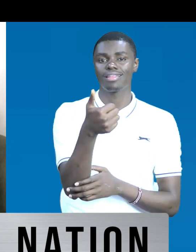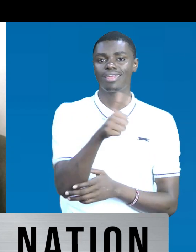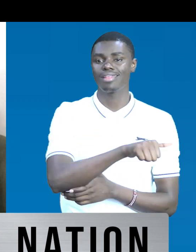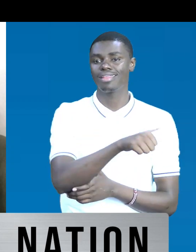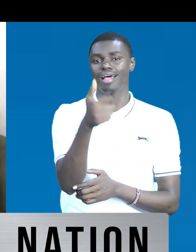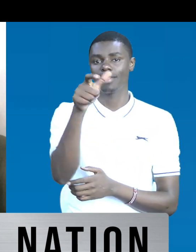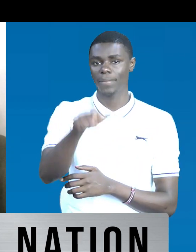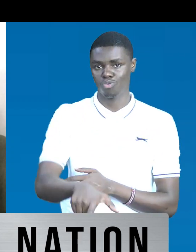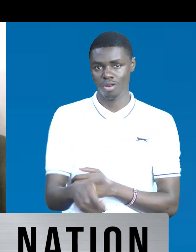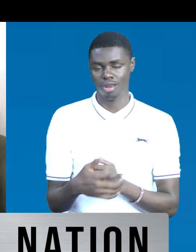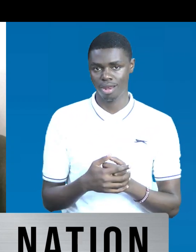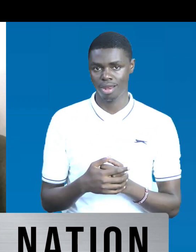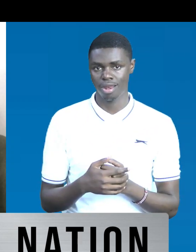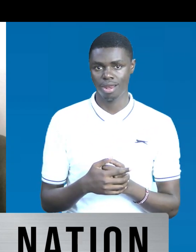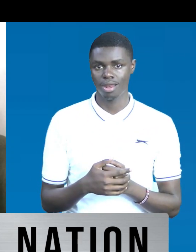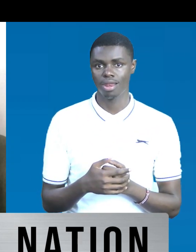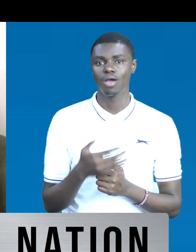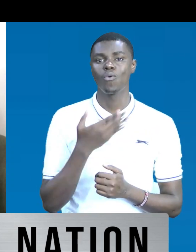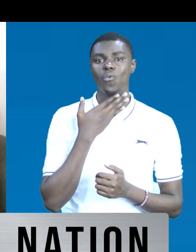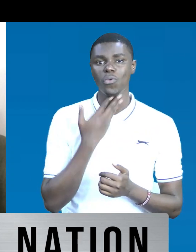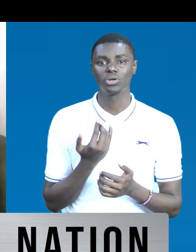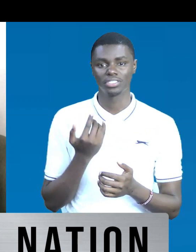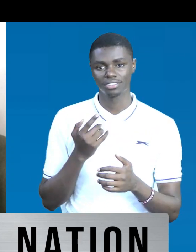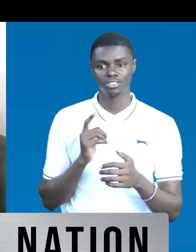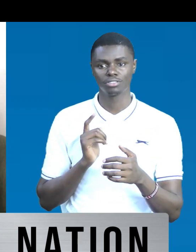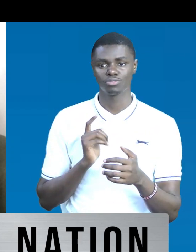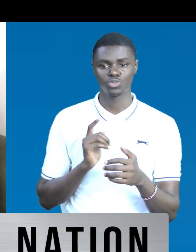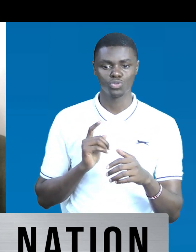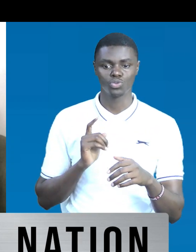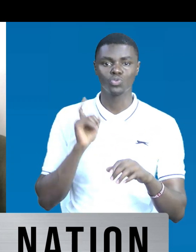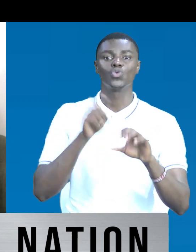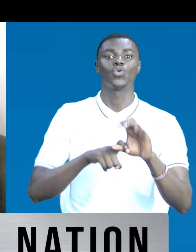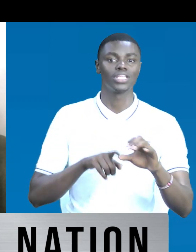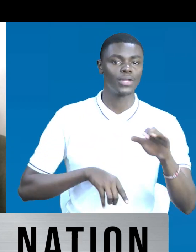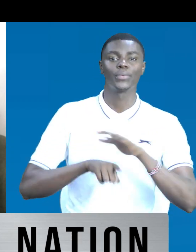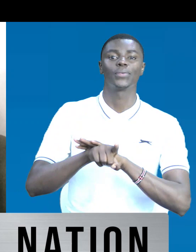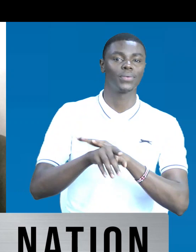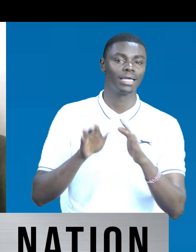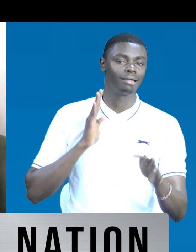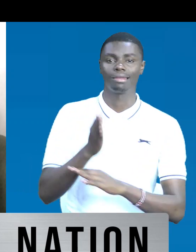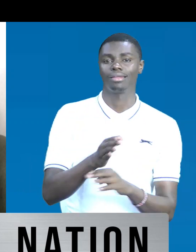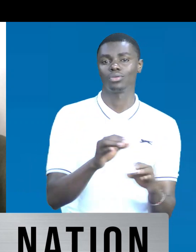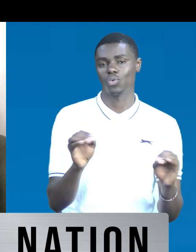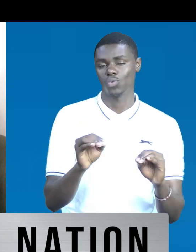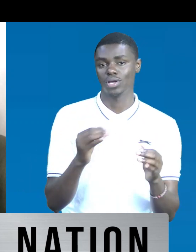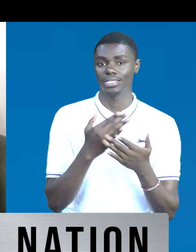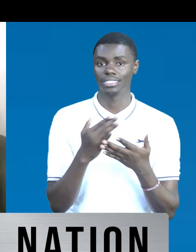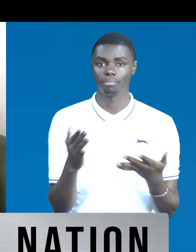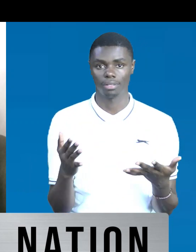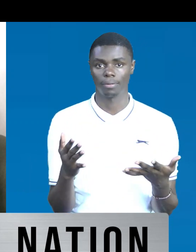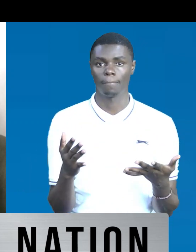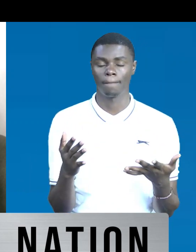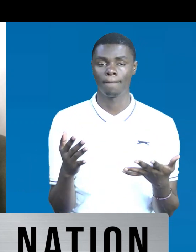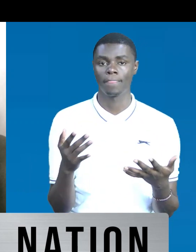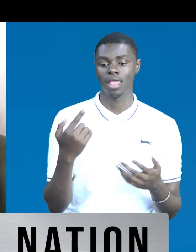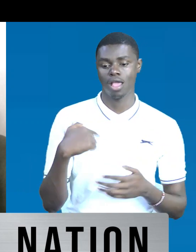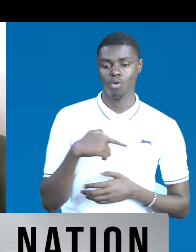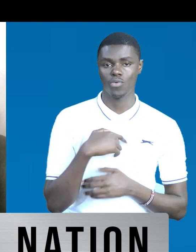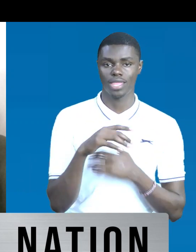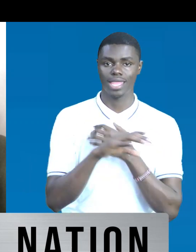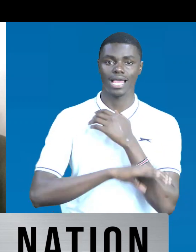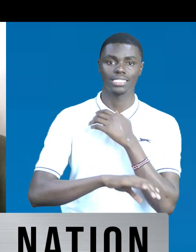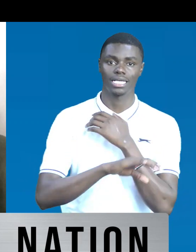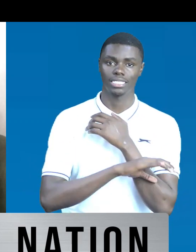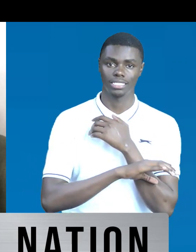person would really want to look into the eye. So it's something that we as a country